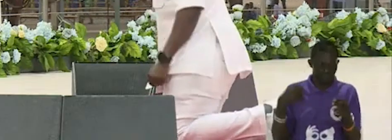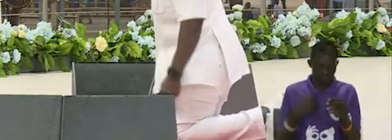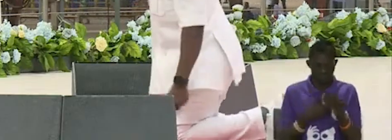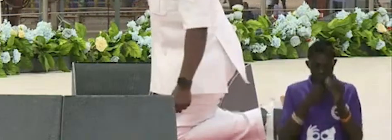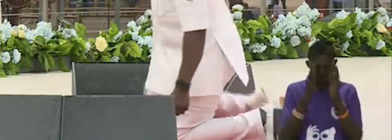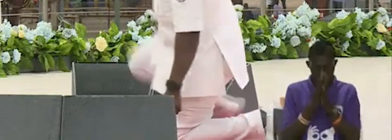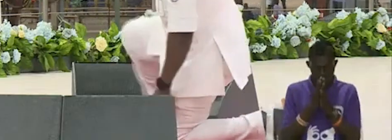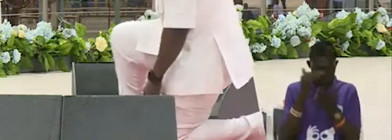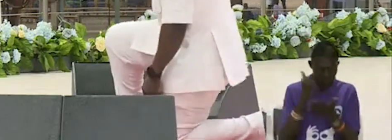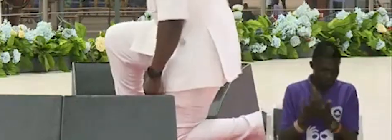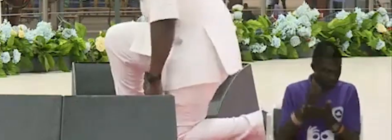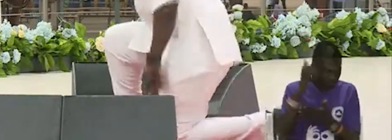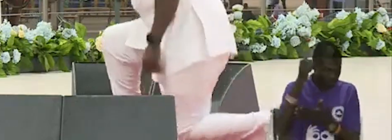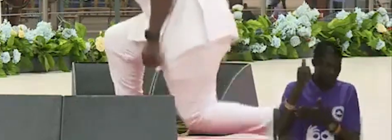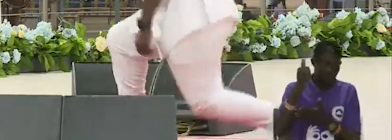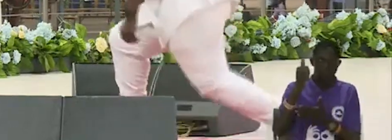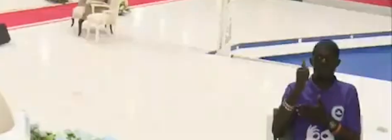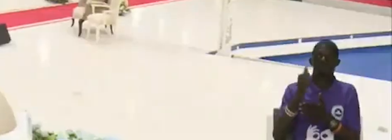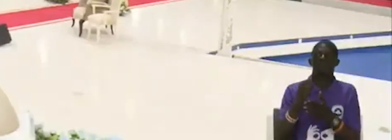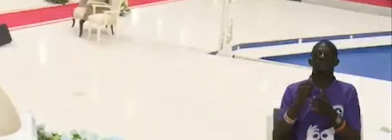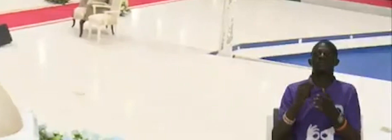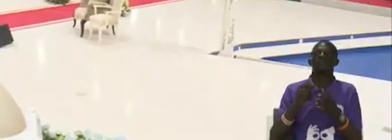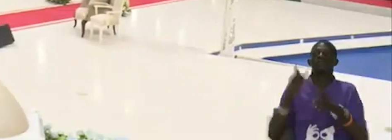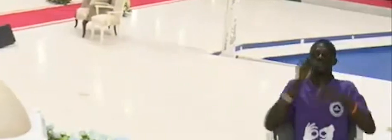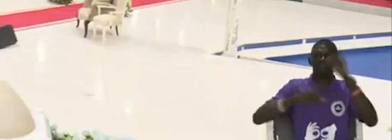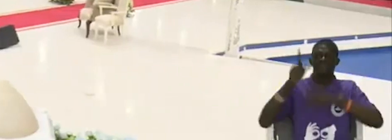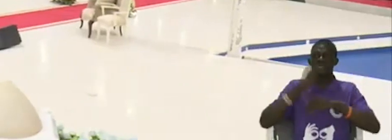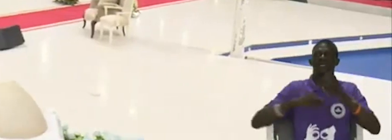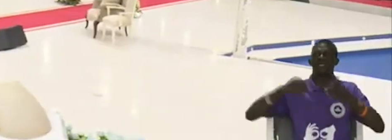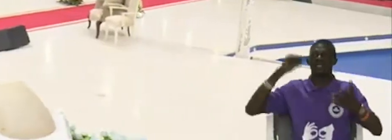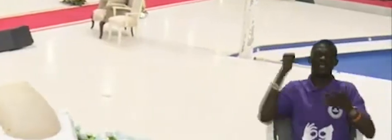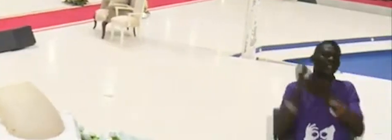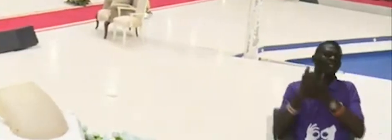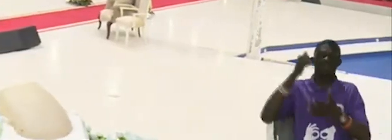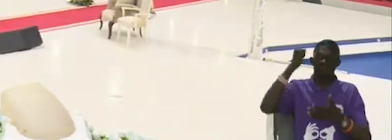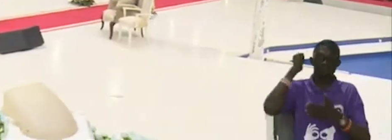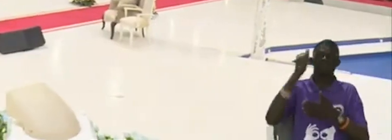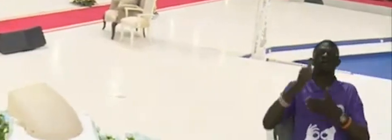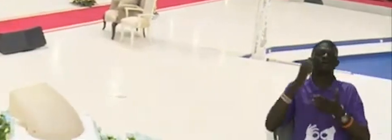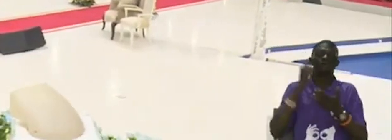prayed. Come on, let your amen have life inside of it.